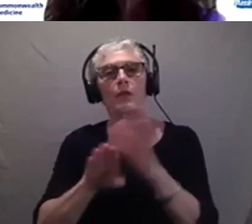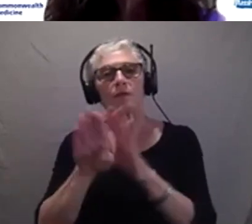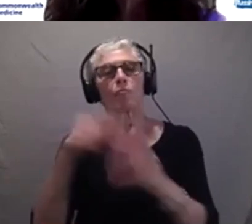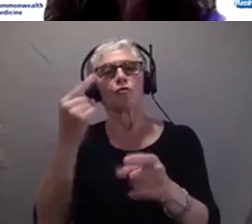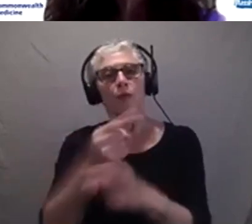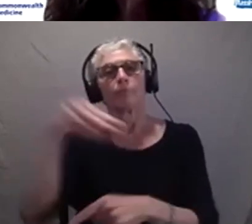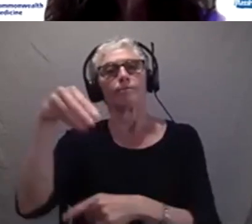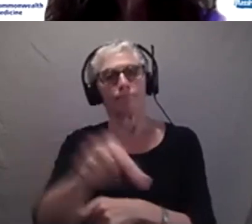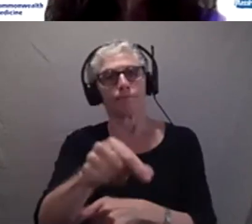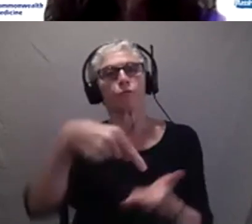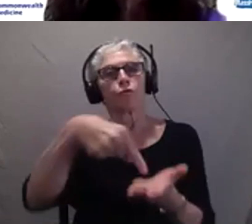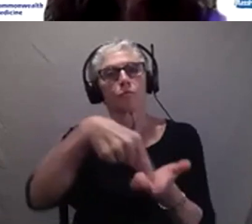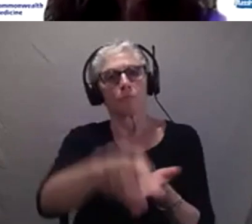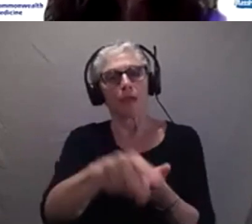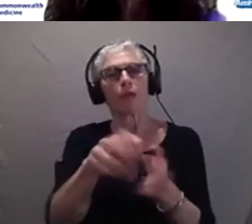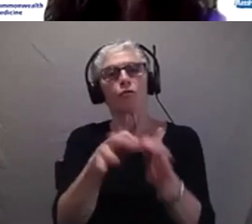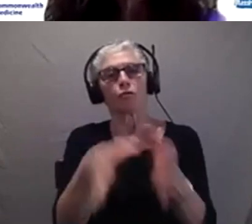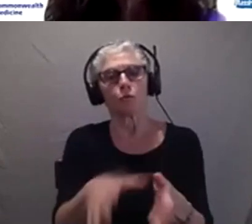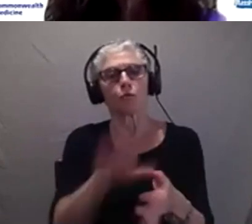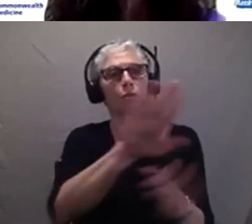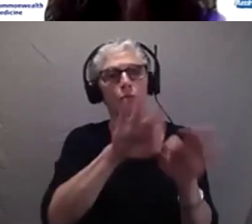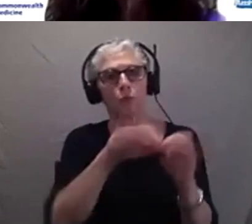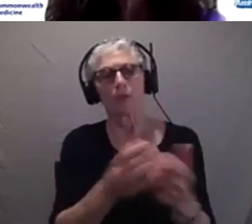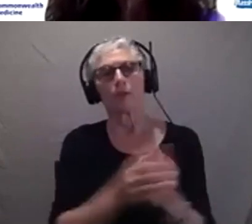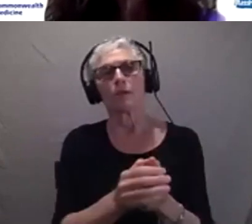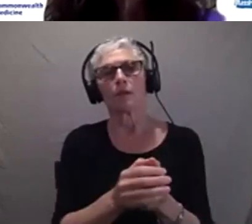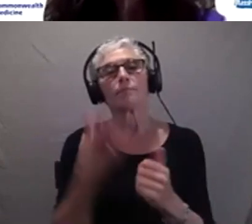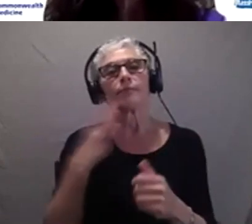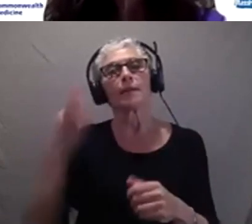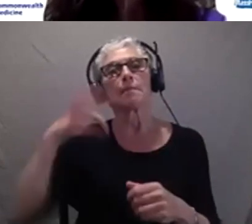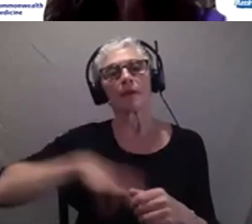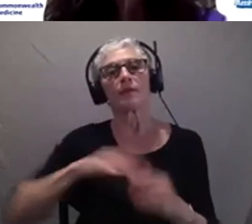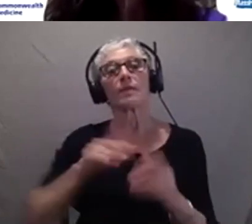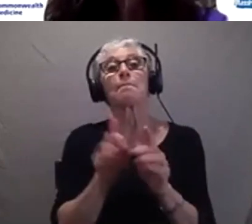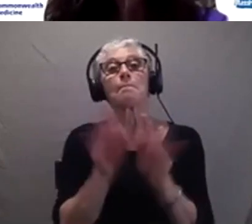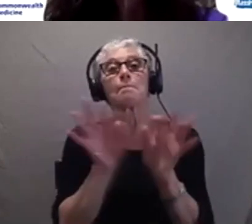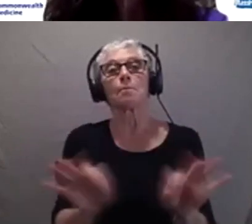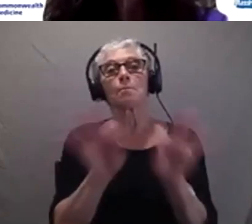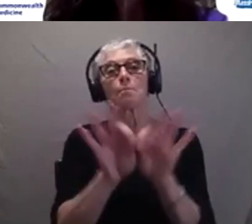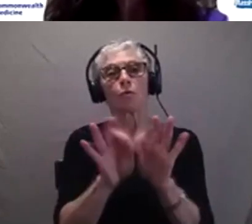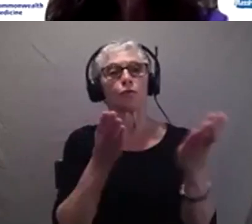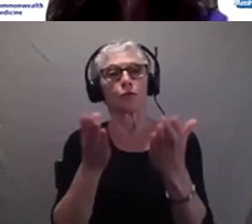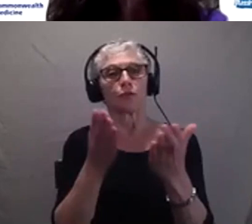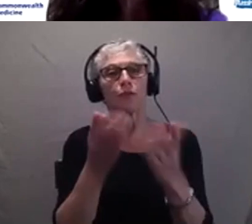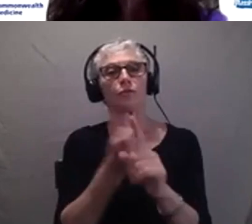their specific populations and organizations can benefit from the critical services that you deliver every